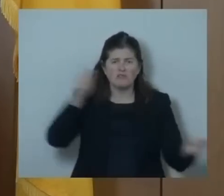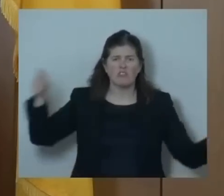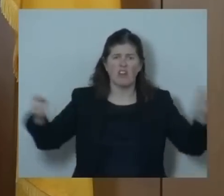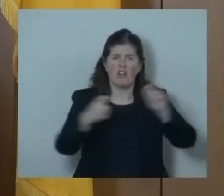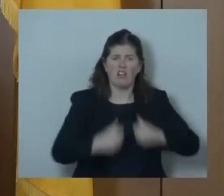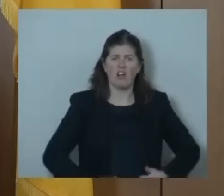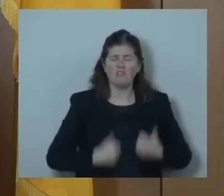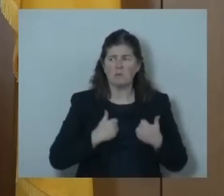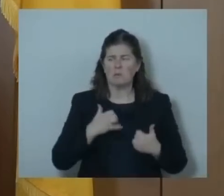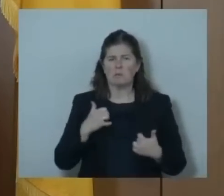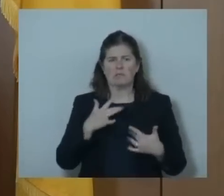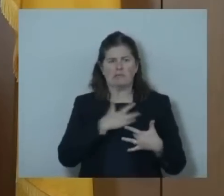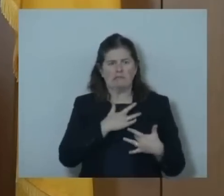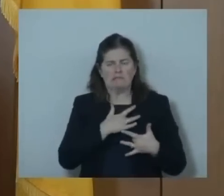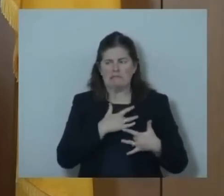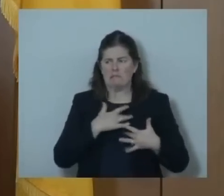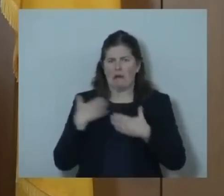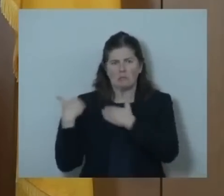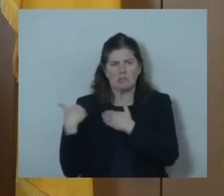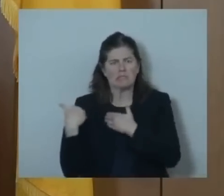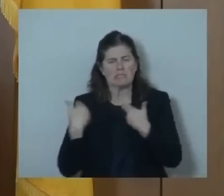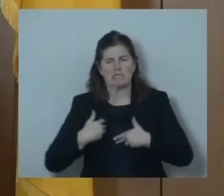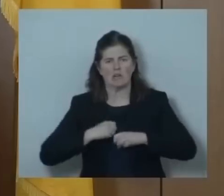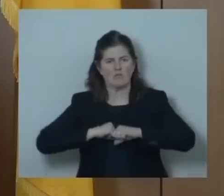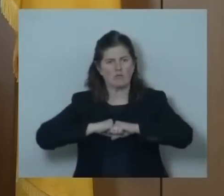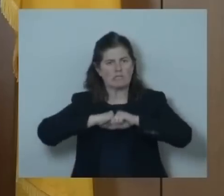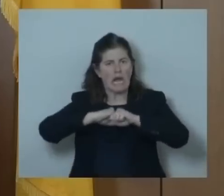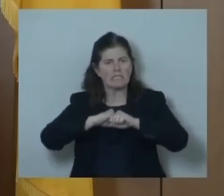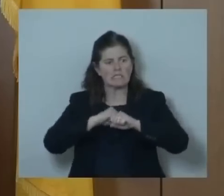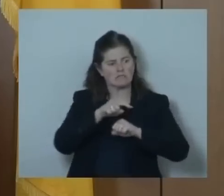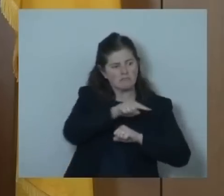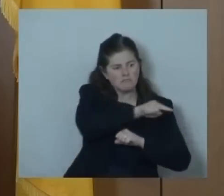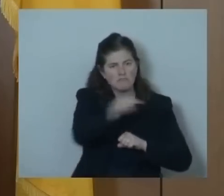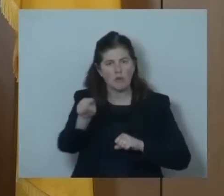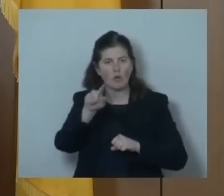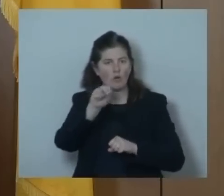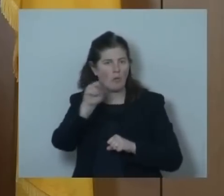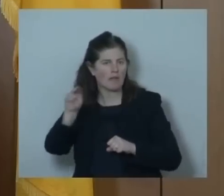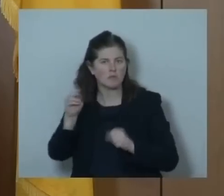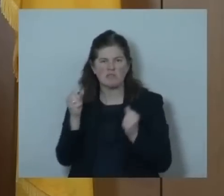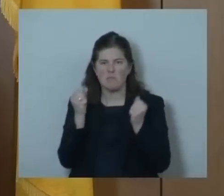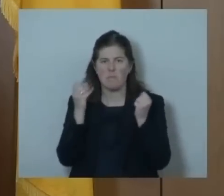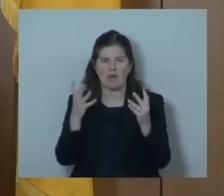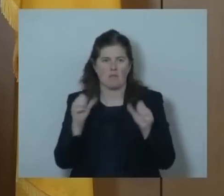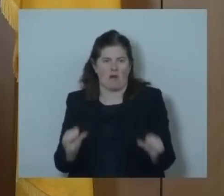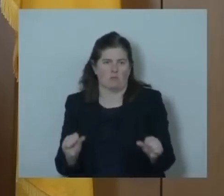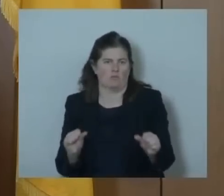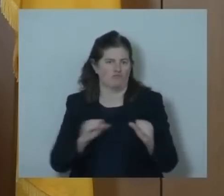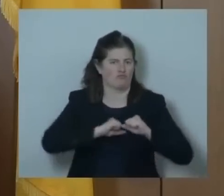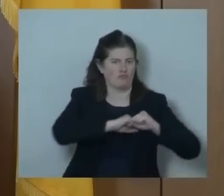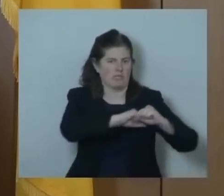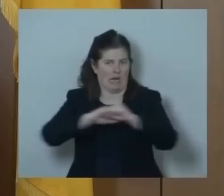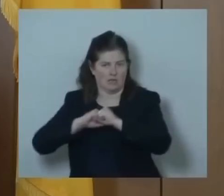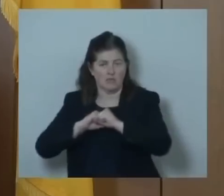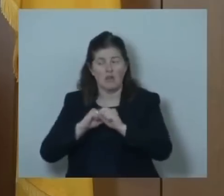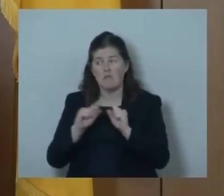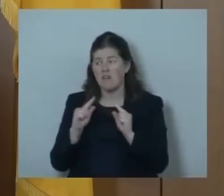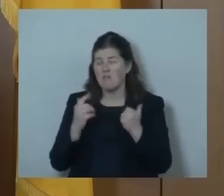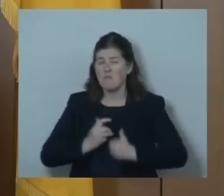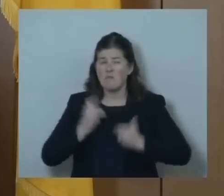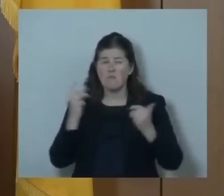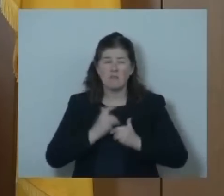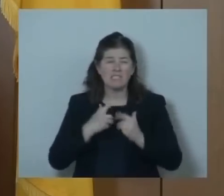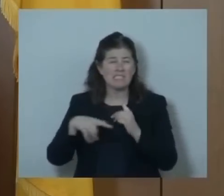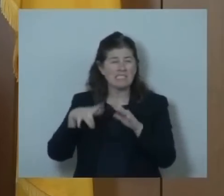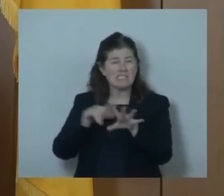that's my job and responsibility, protecting as many New Mexicans as I possibly can. But it's incredible to have the